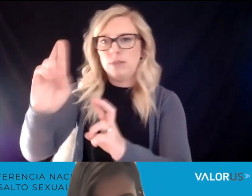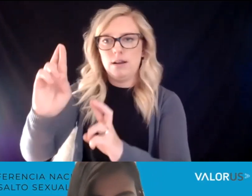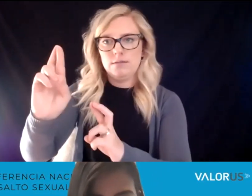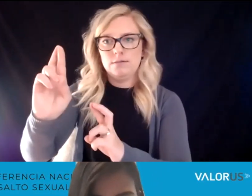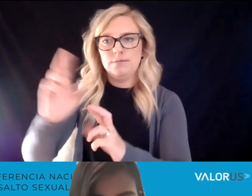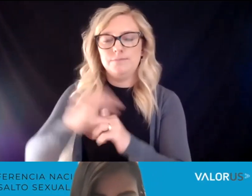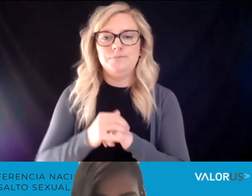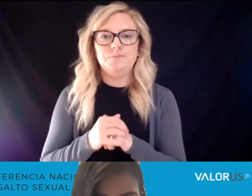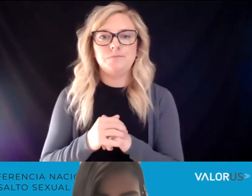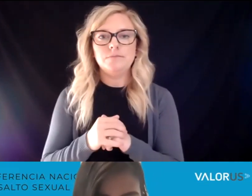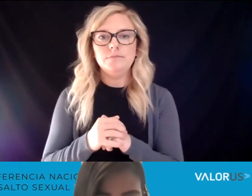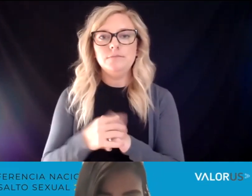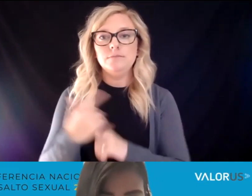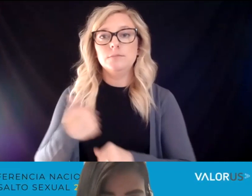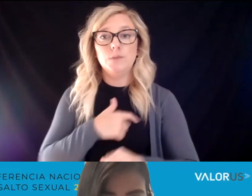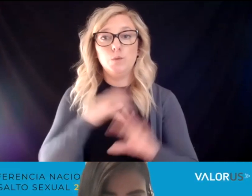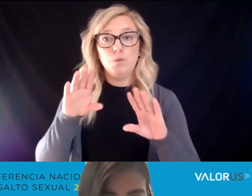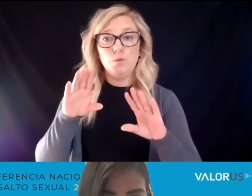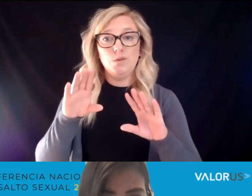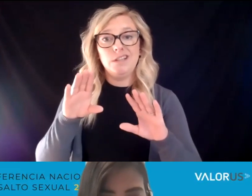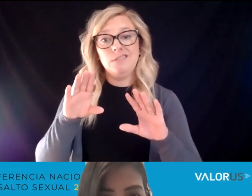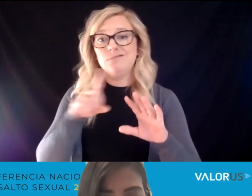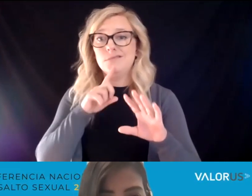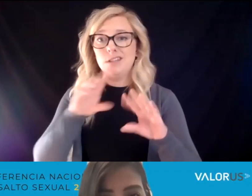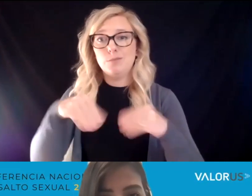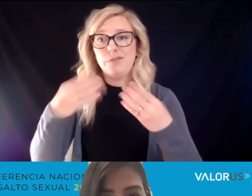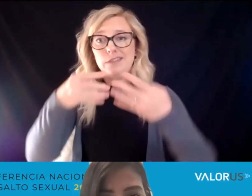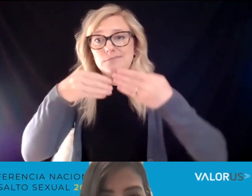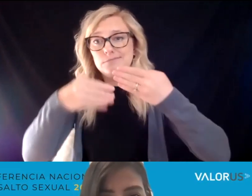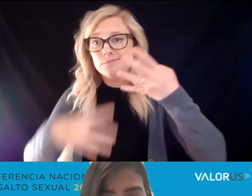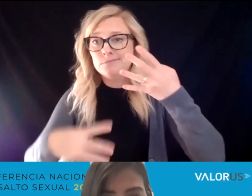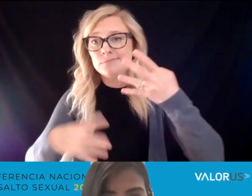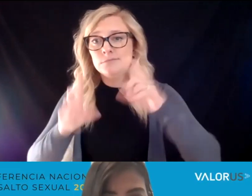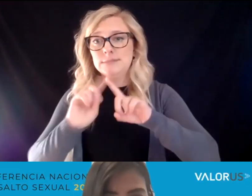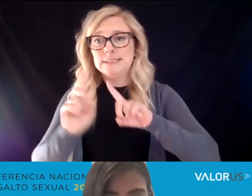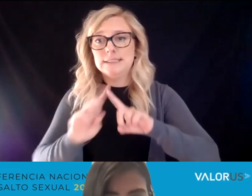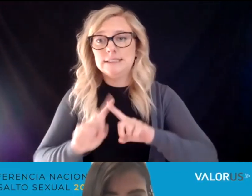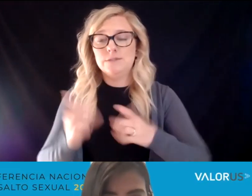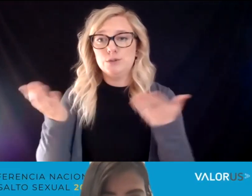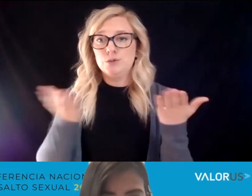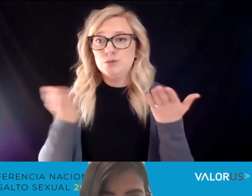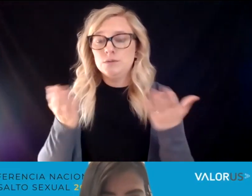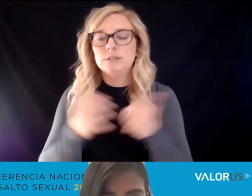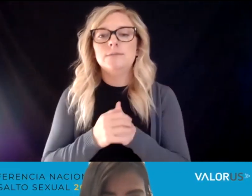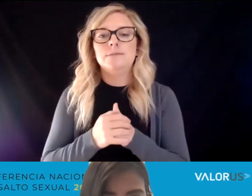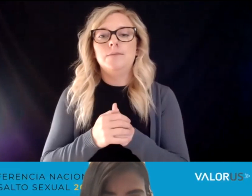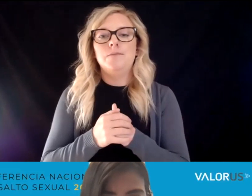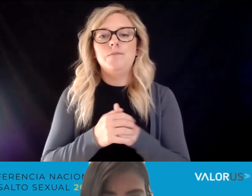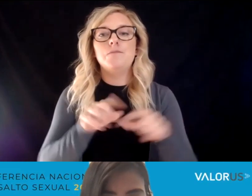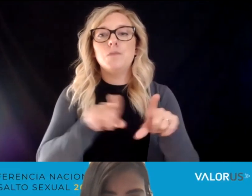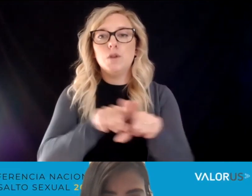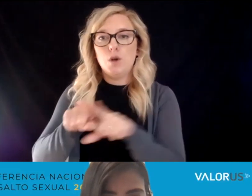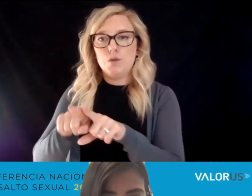So, we offer a lot of services, a lot of different services. Also, I'm offering a